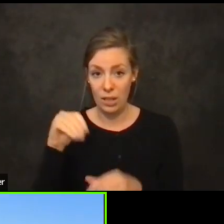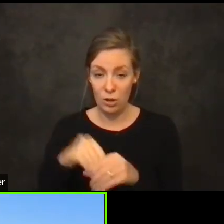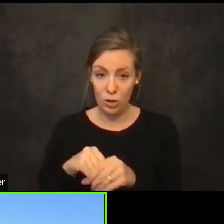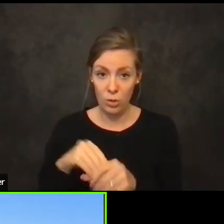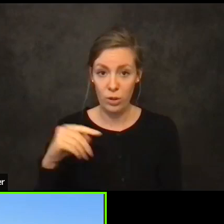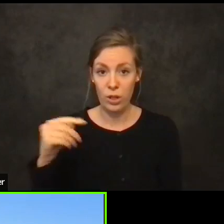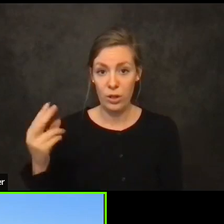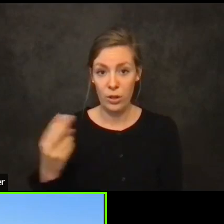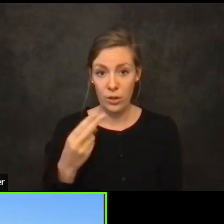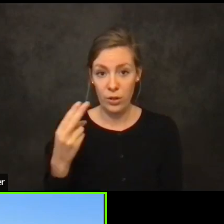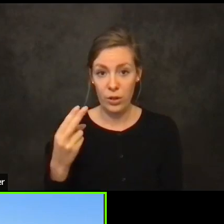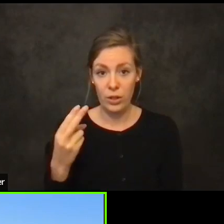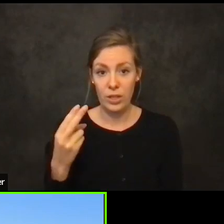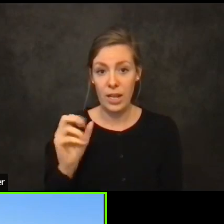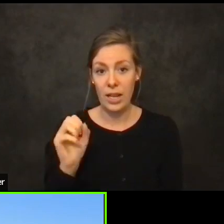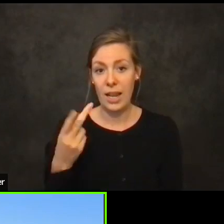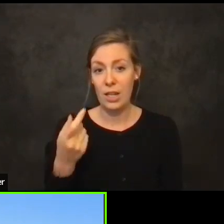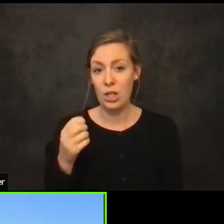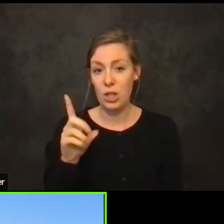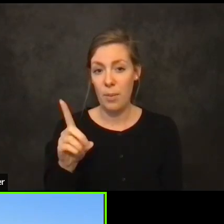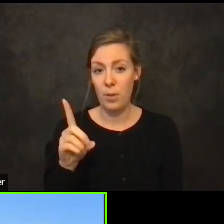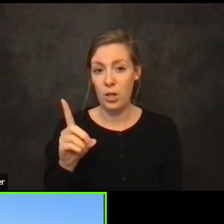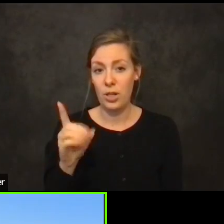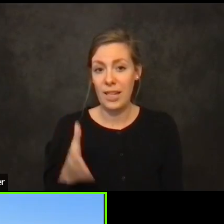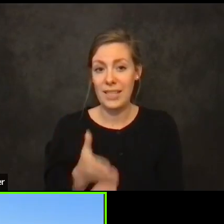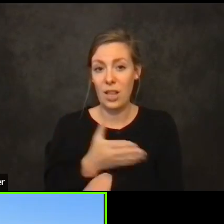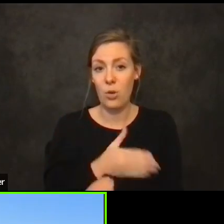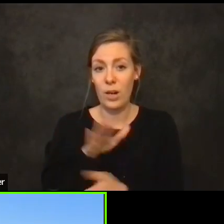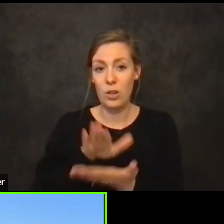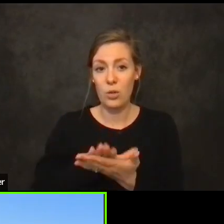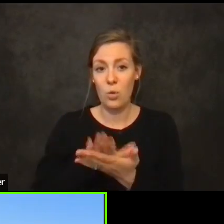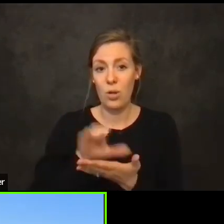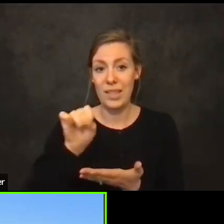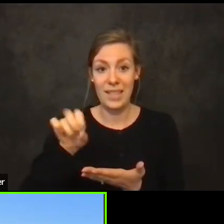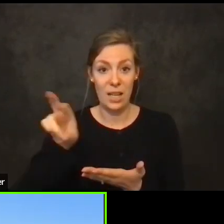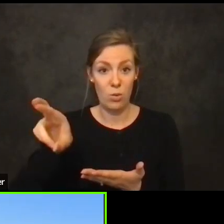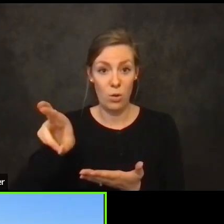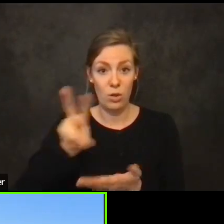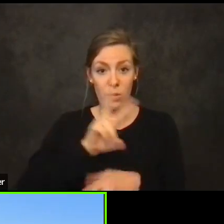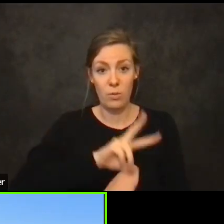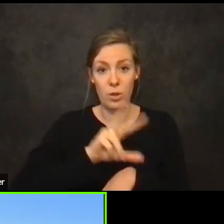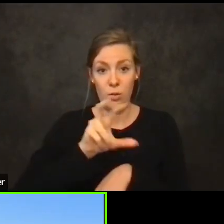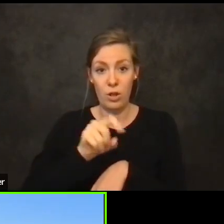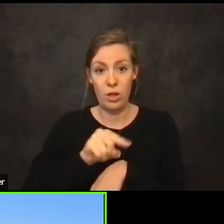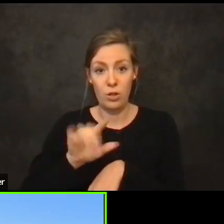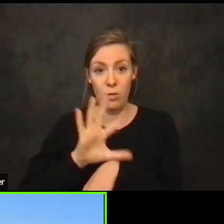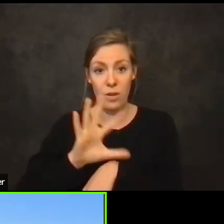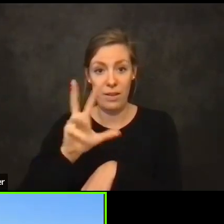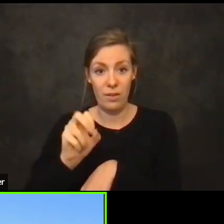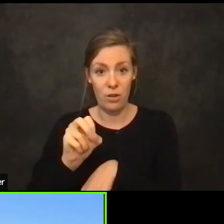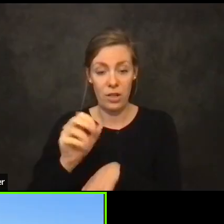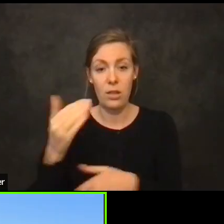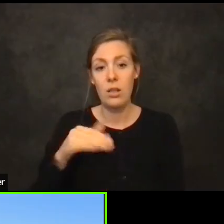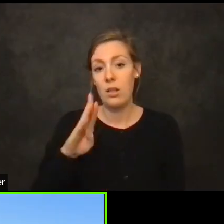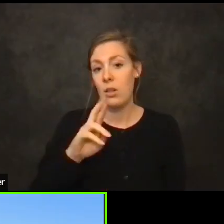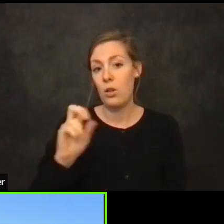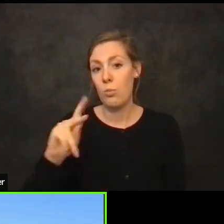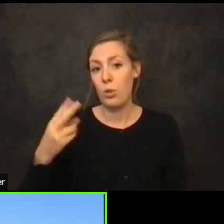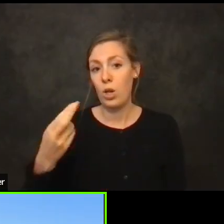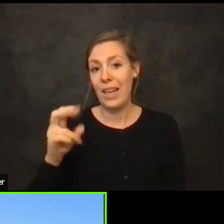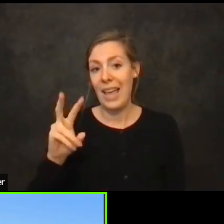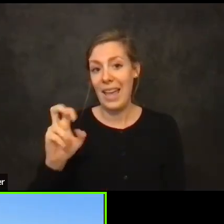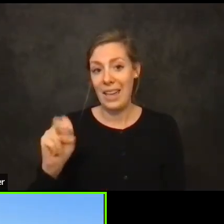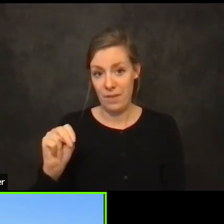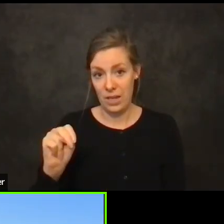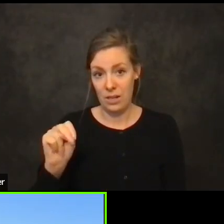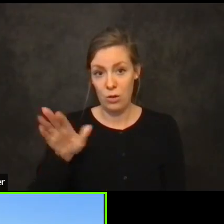at Shepherd Accelerated School in Santa Rosa from 2:30 to 5:30, Brookhaven School in